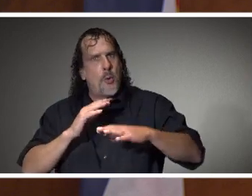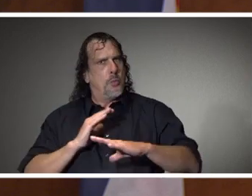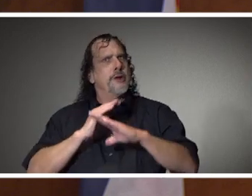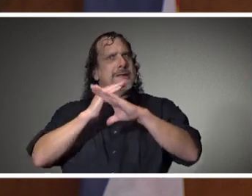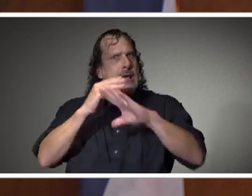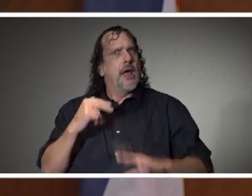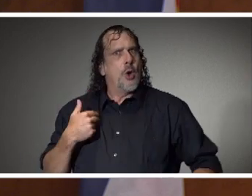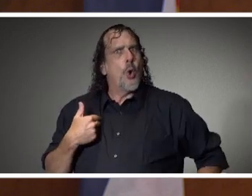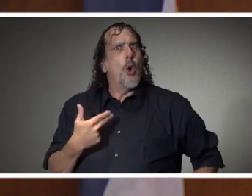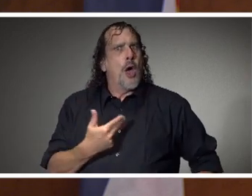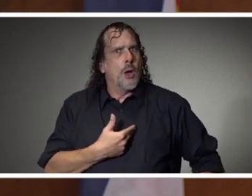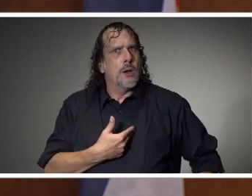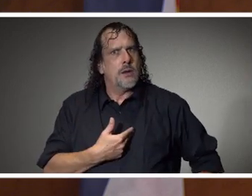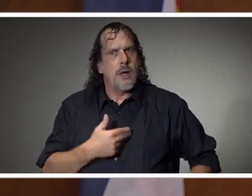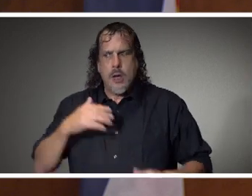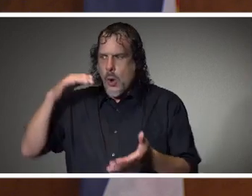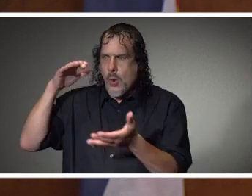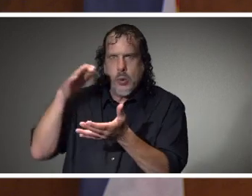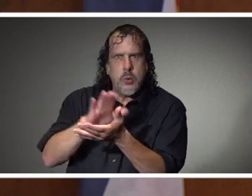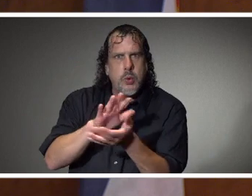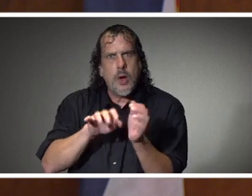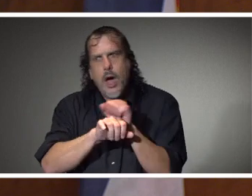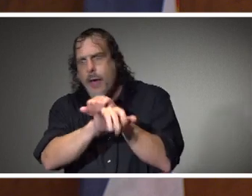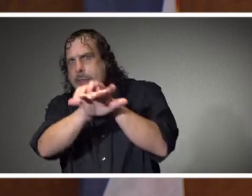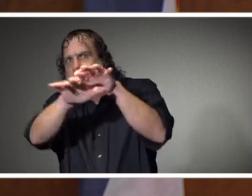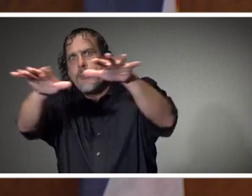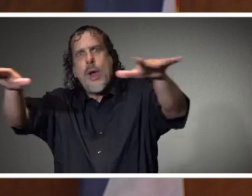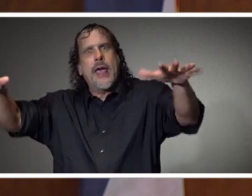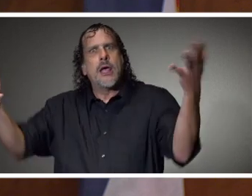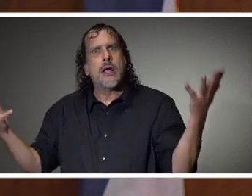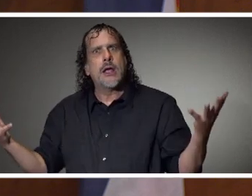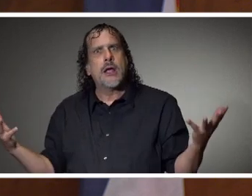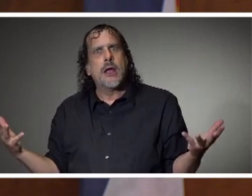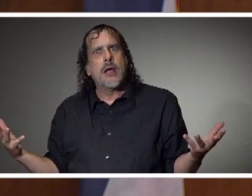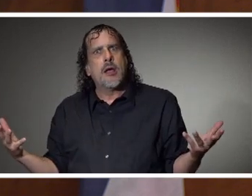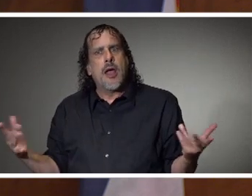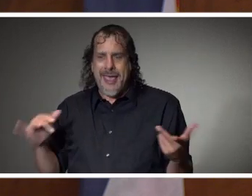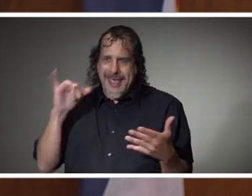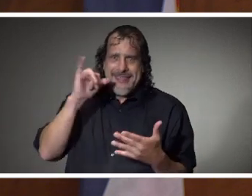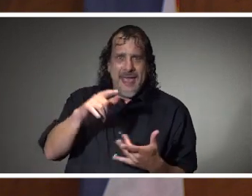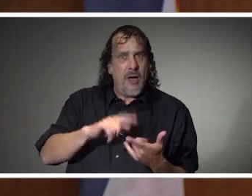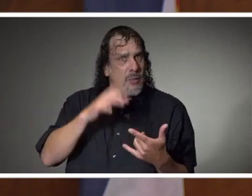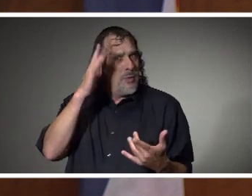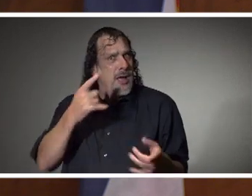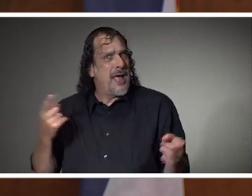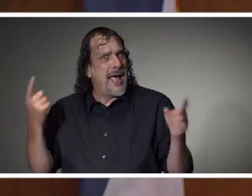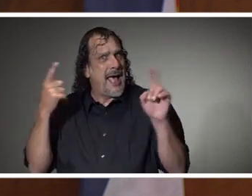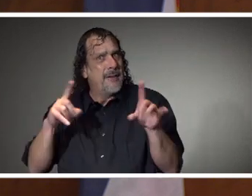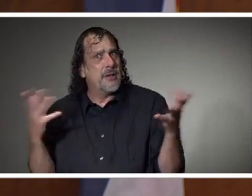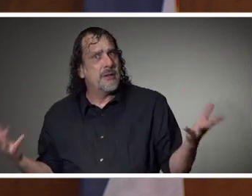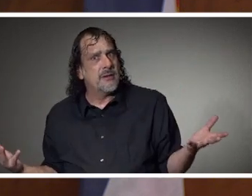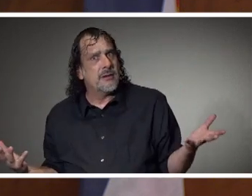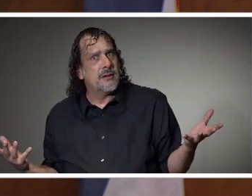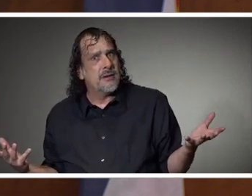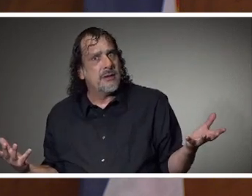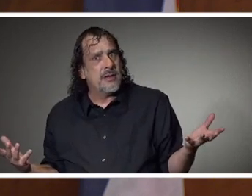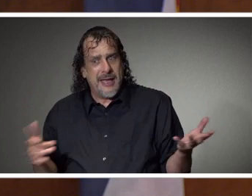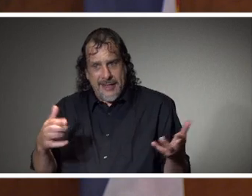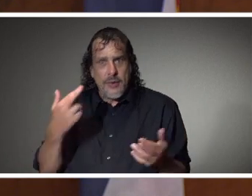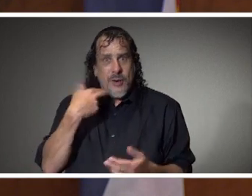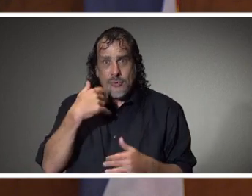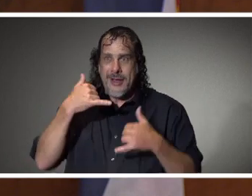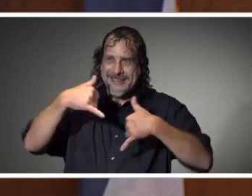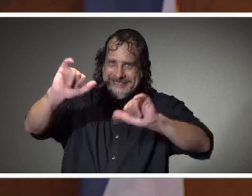that will minimize the spread relative to what otherwise may happen. And it allows for those restaurants to be